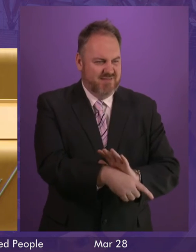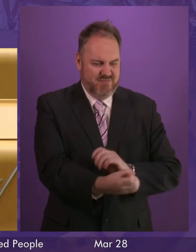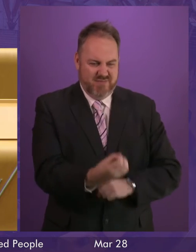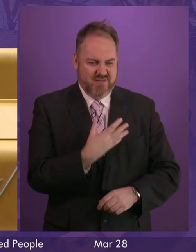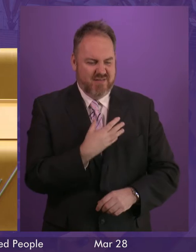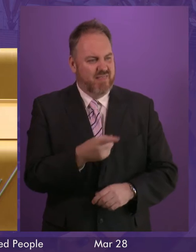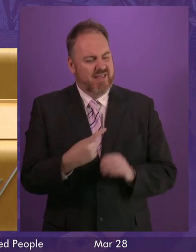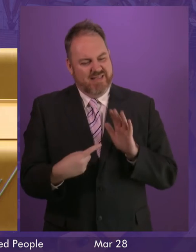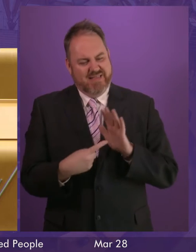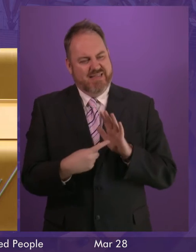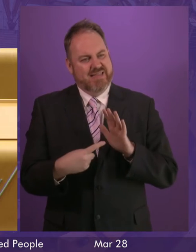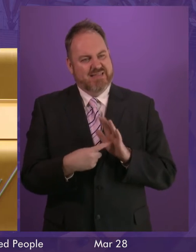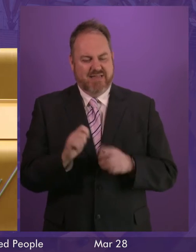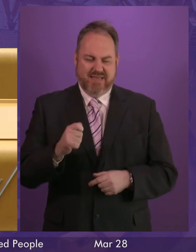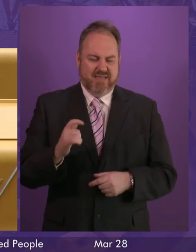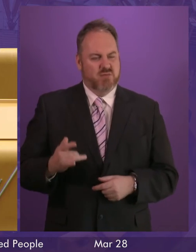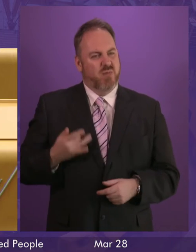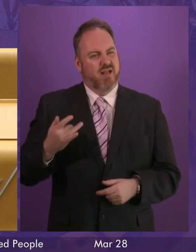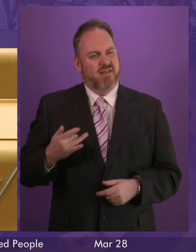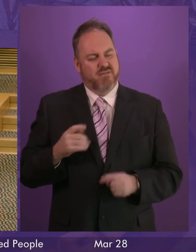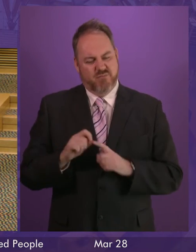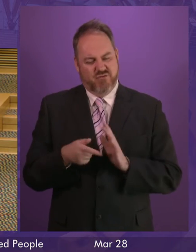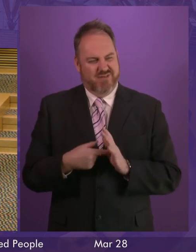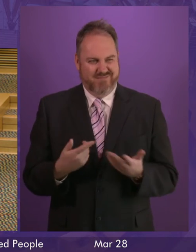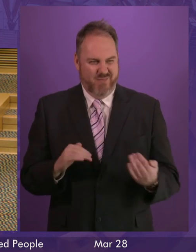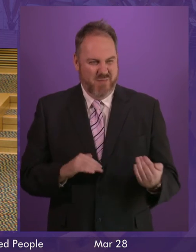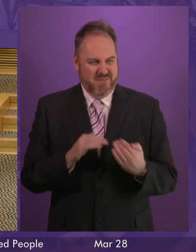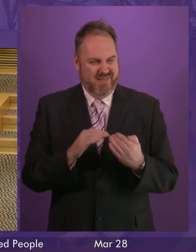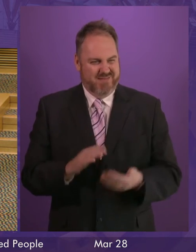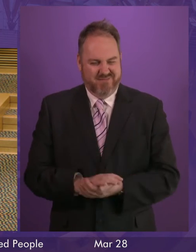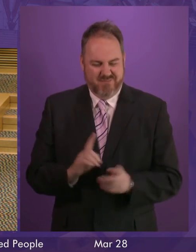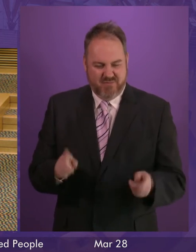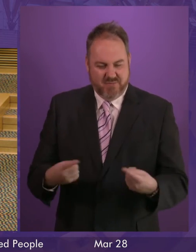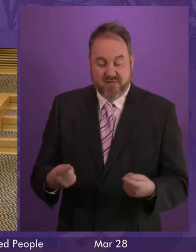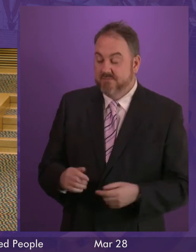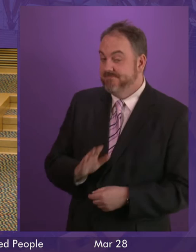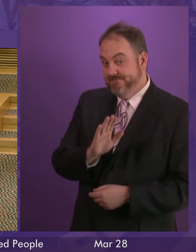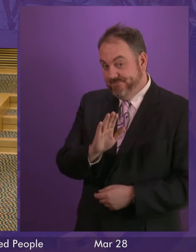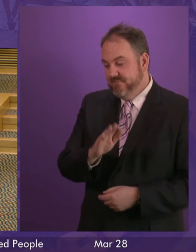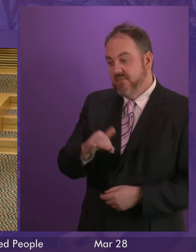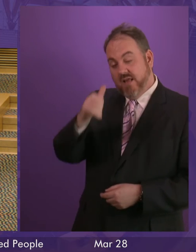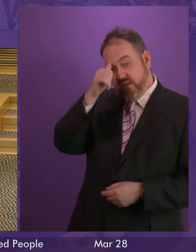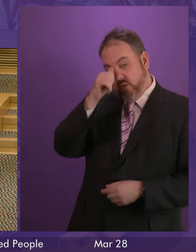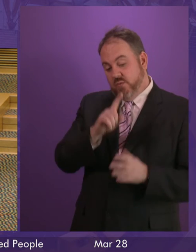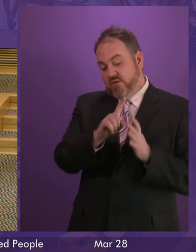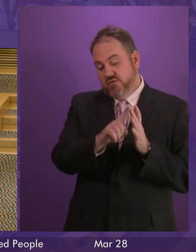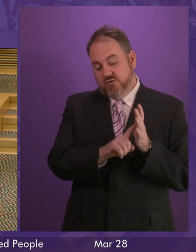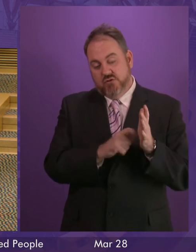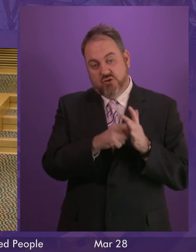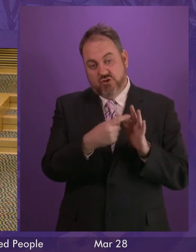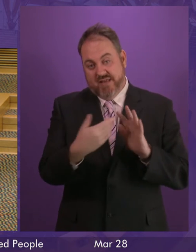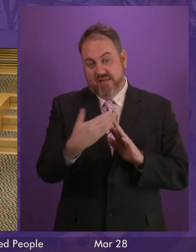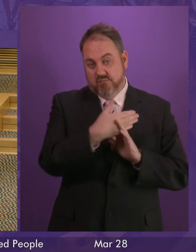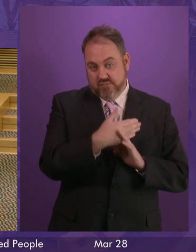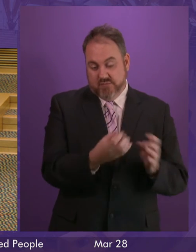The Keys to Life will not actually be met? Minister? I have to say, and I know Jackie Bailey's got a real commitment and all this, but